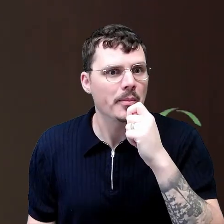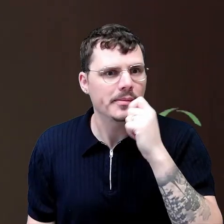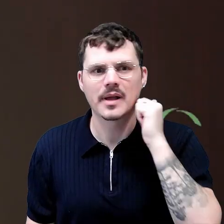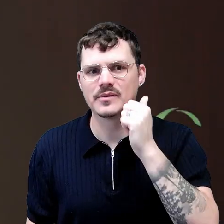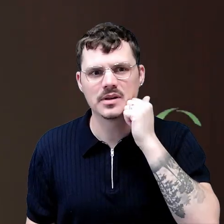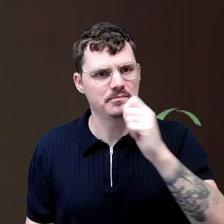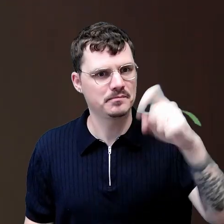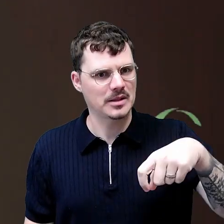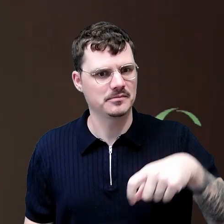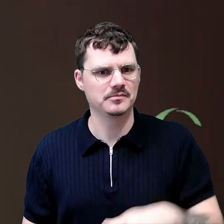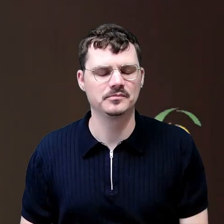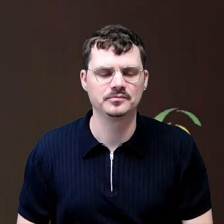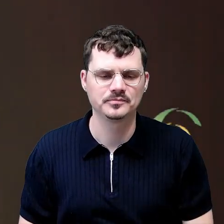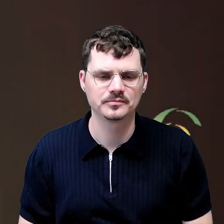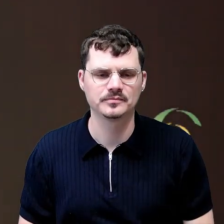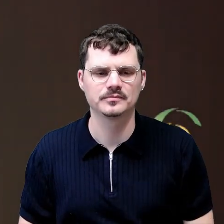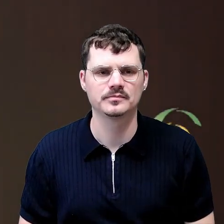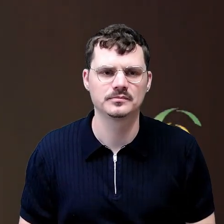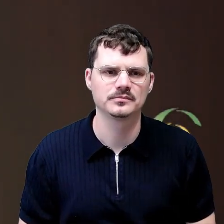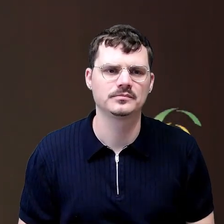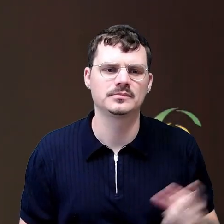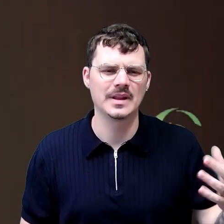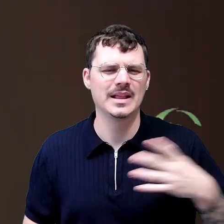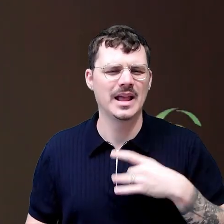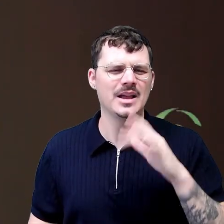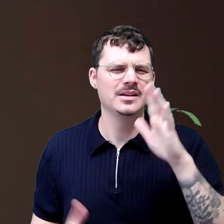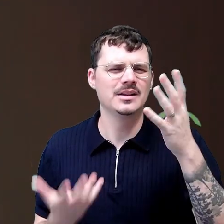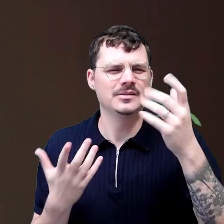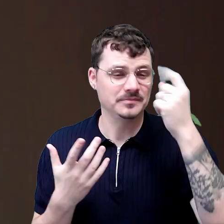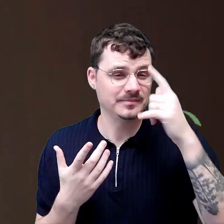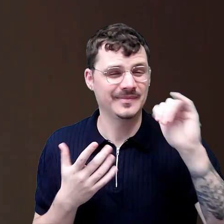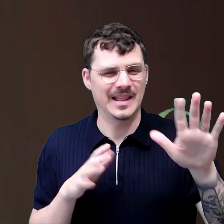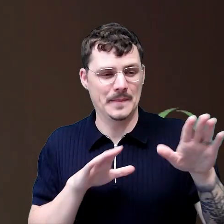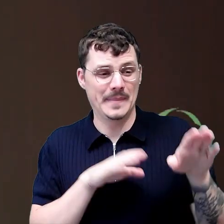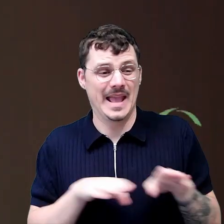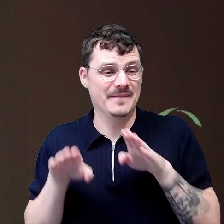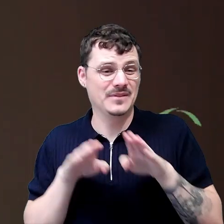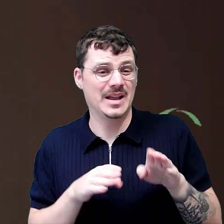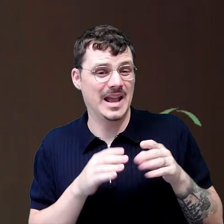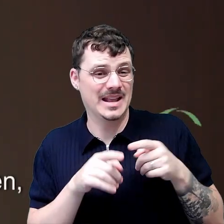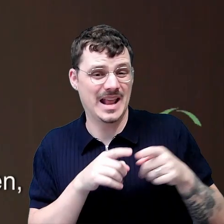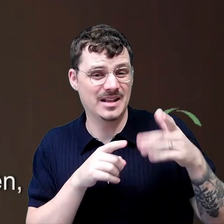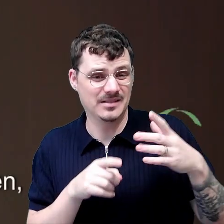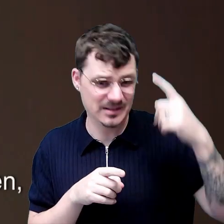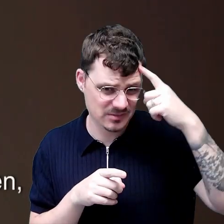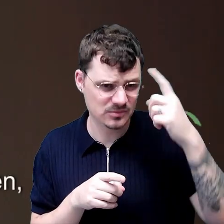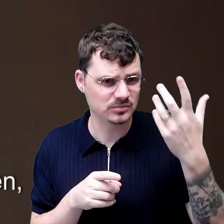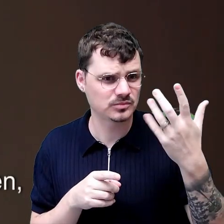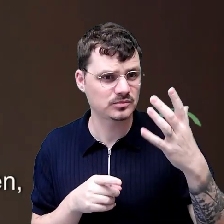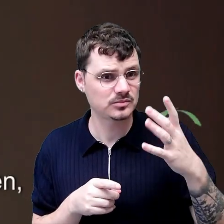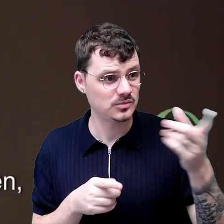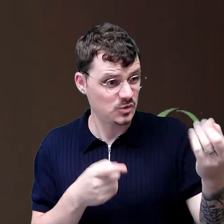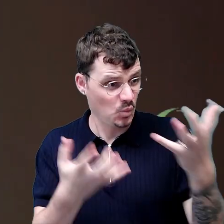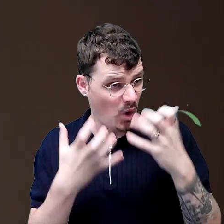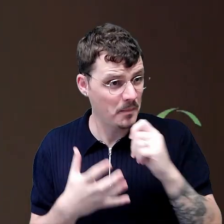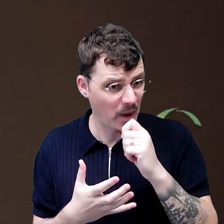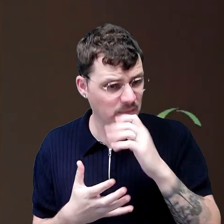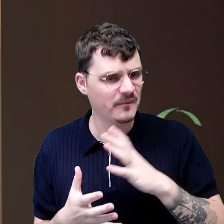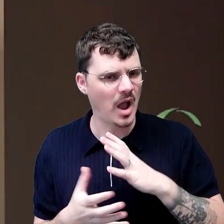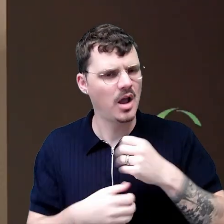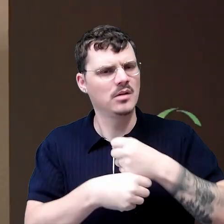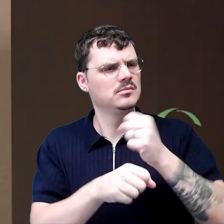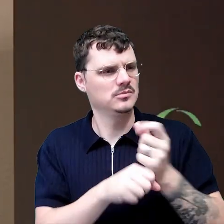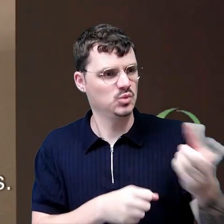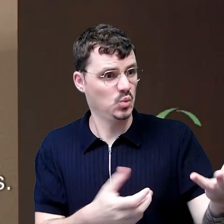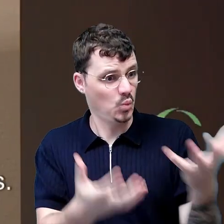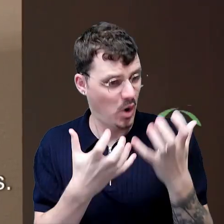course, the kind of a certain type of behavior analysis thinking was, well, we should make him work for him then, if he